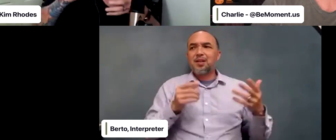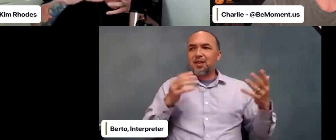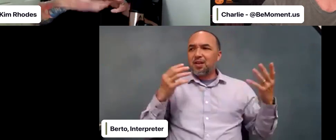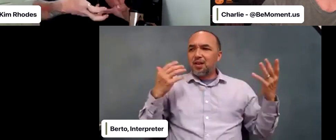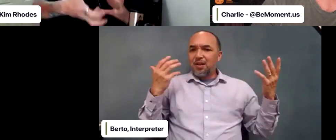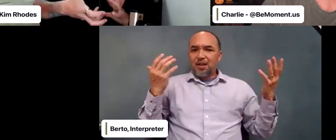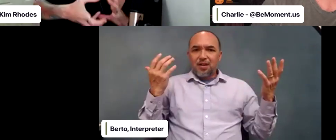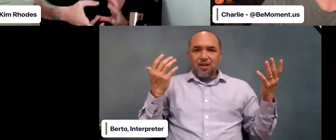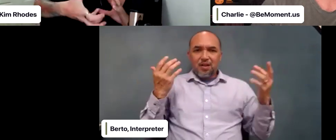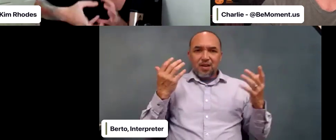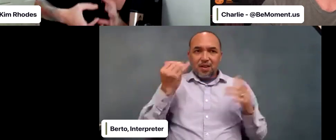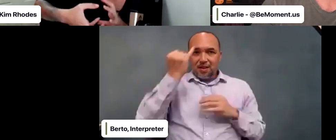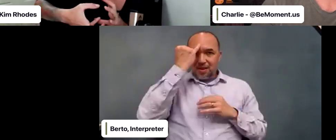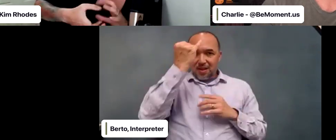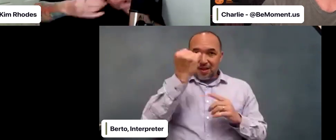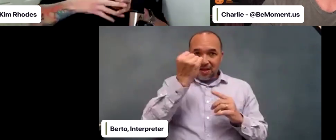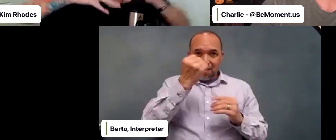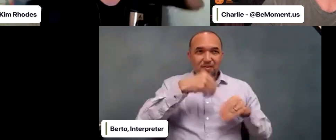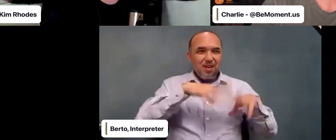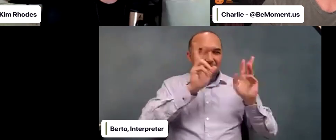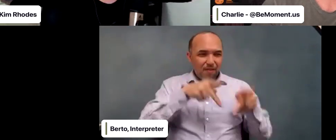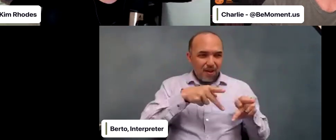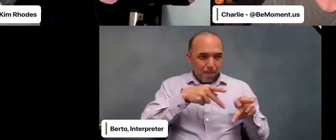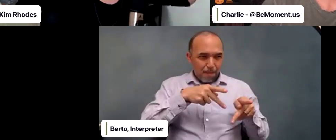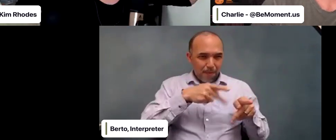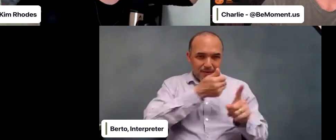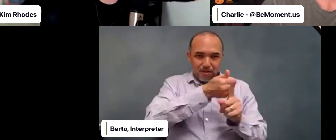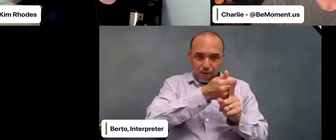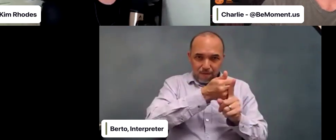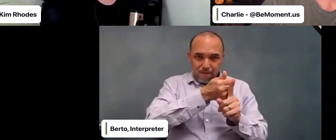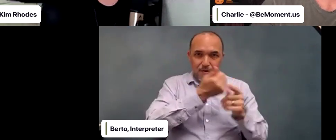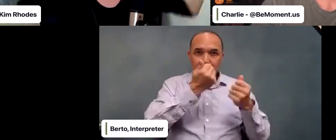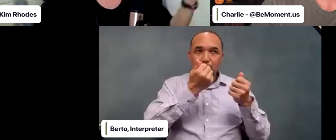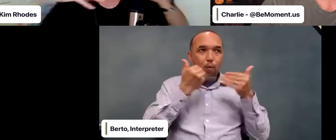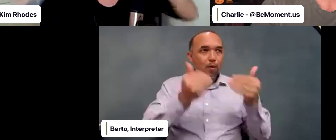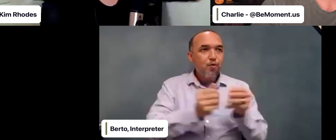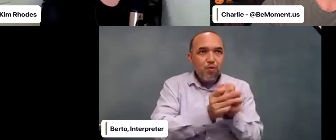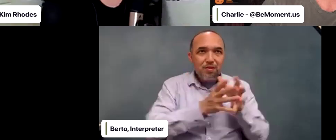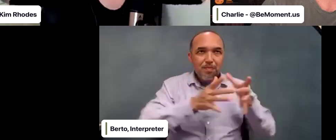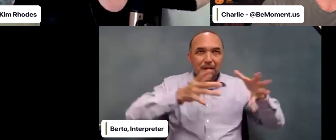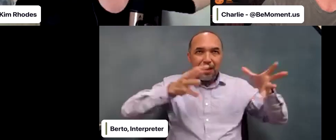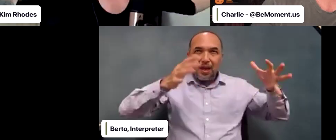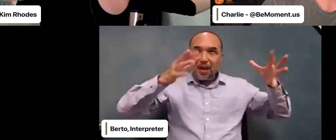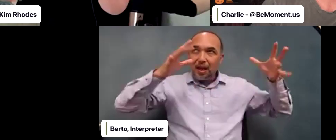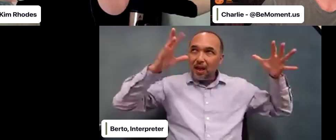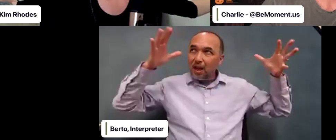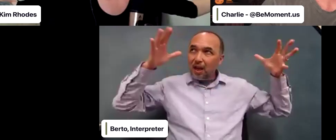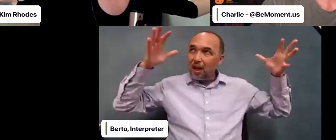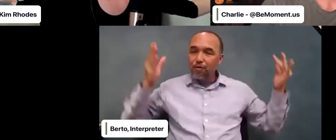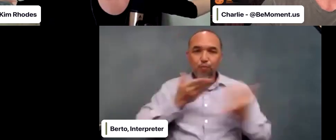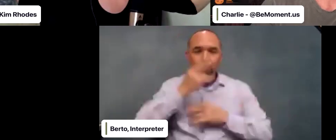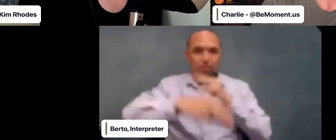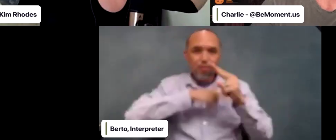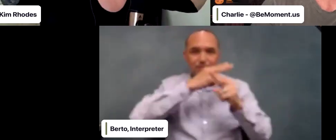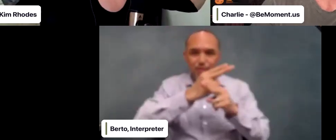of sacrificing it to expand to our true